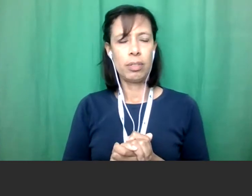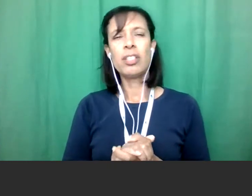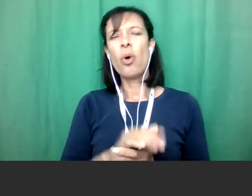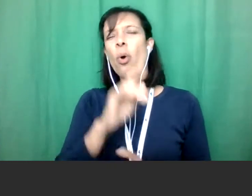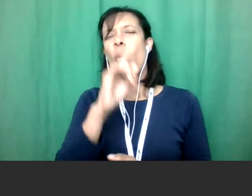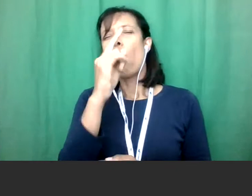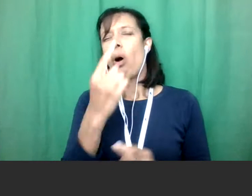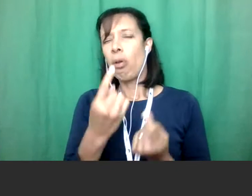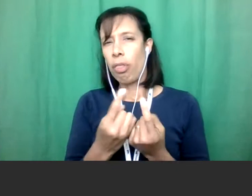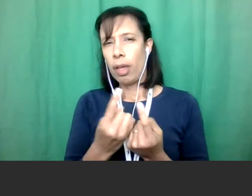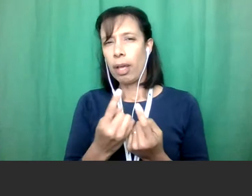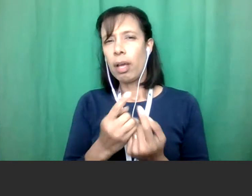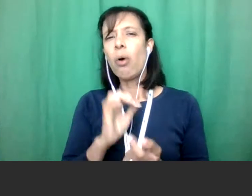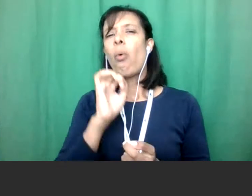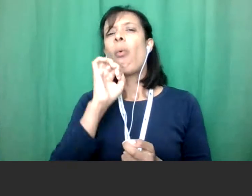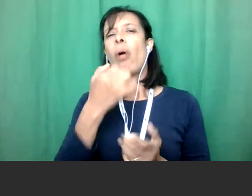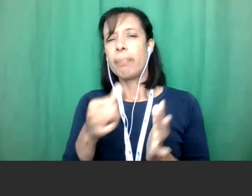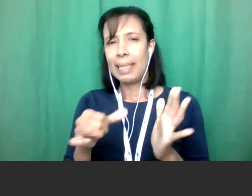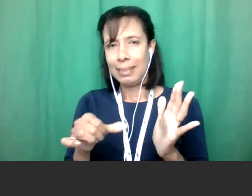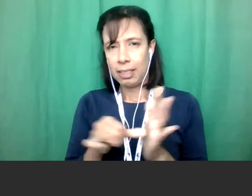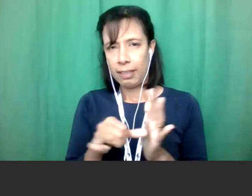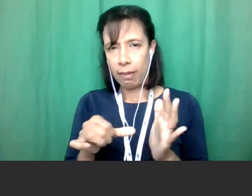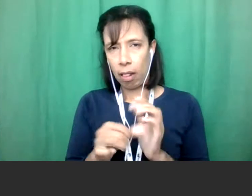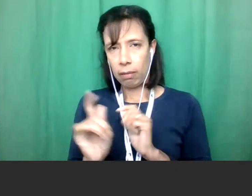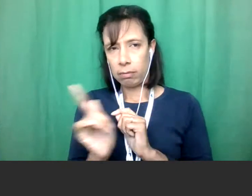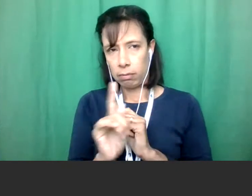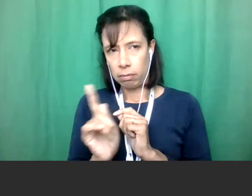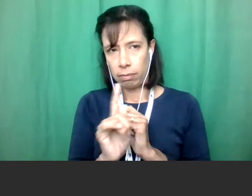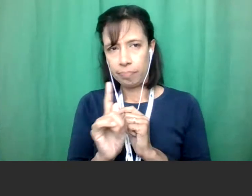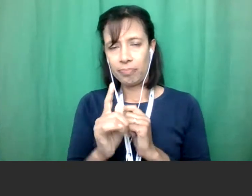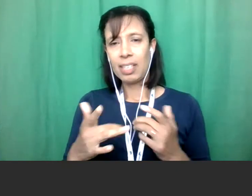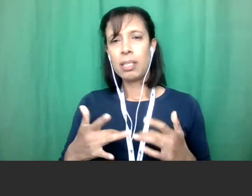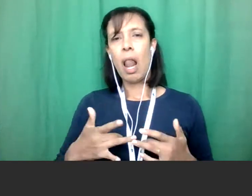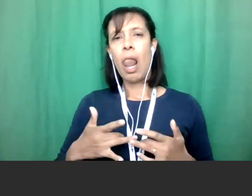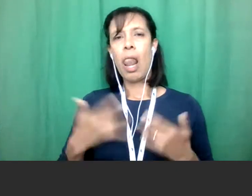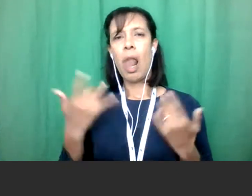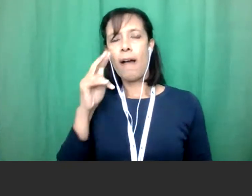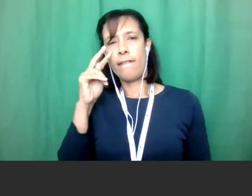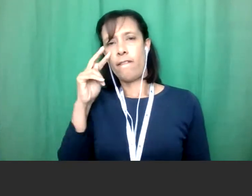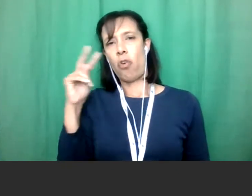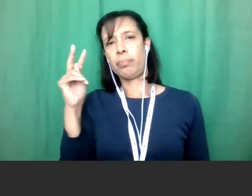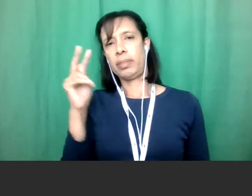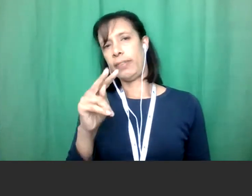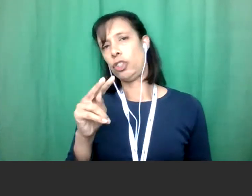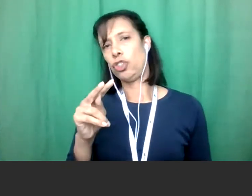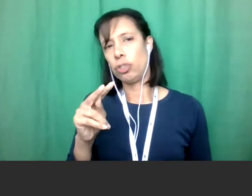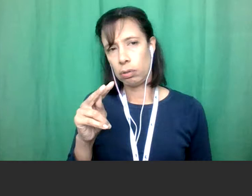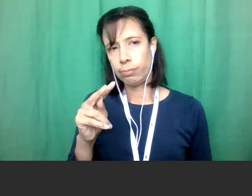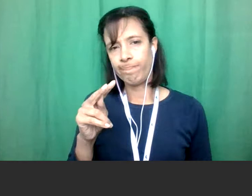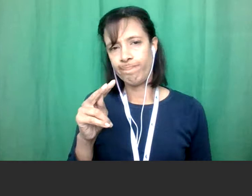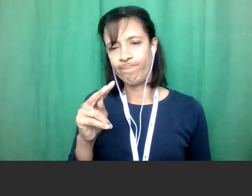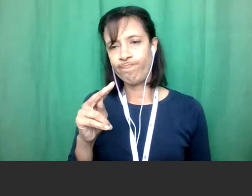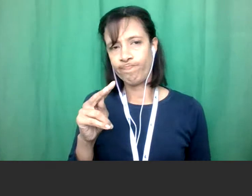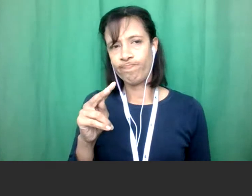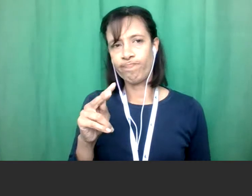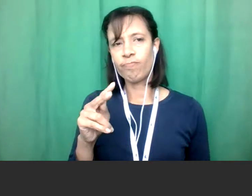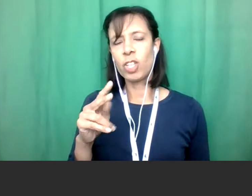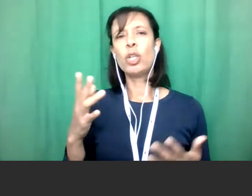observation, because obviously, because of restrictions around COVID, you might not be able to go into the